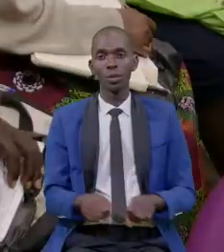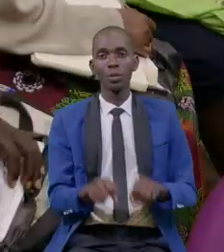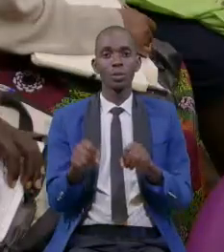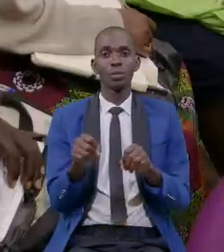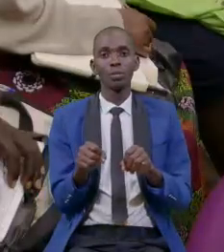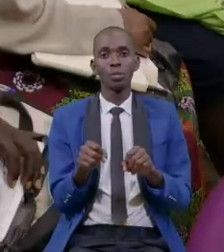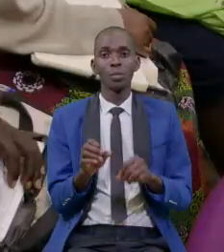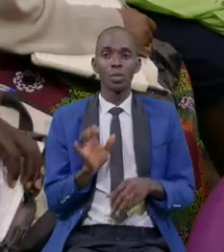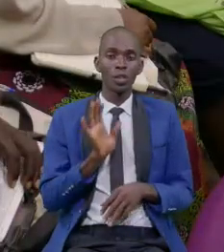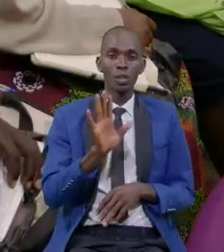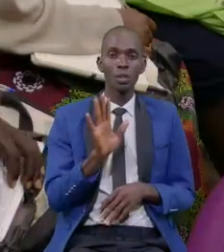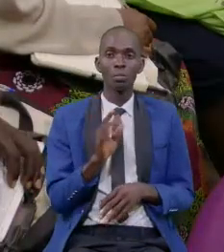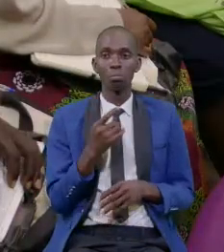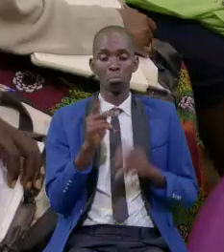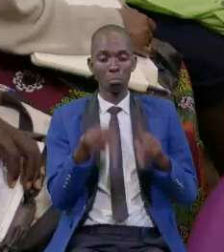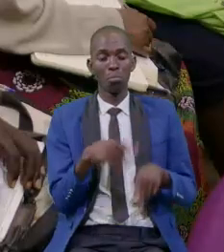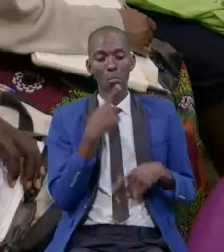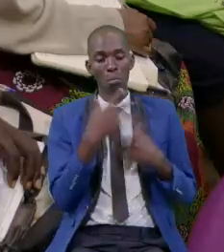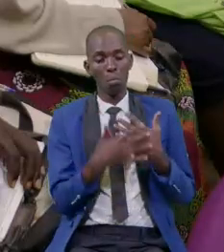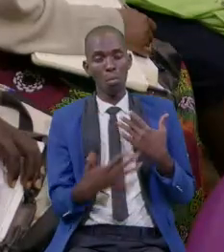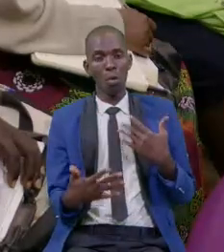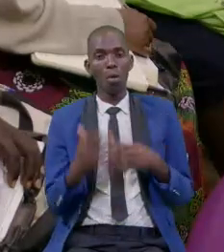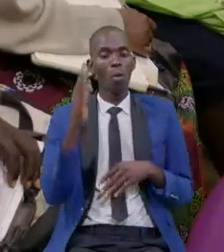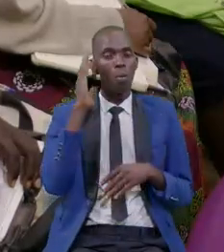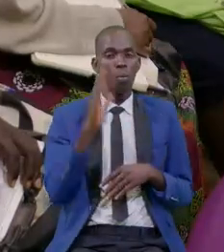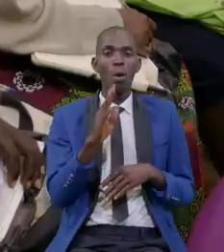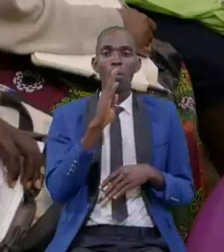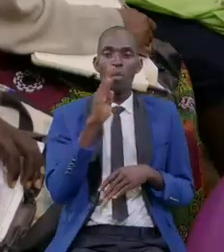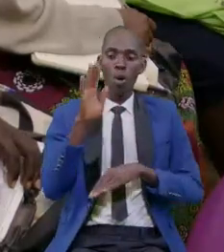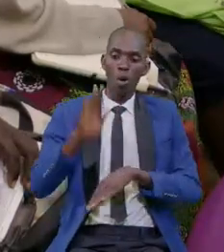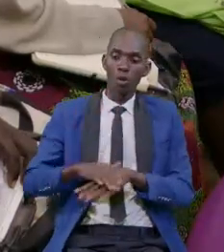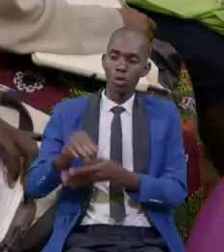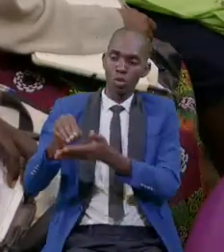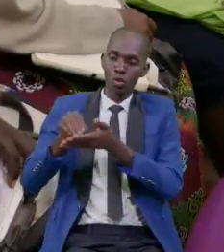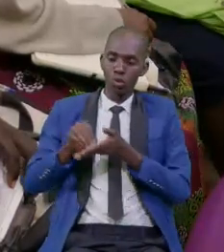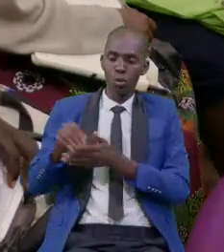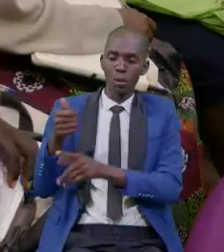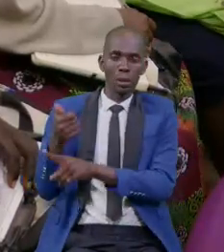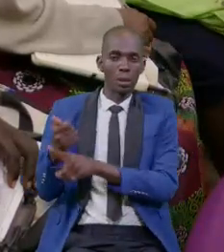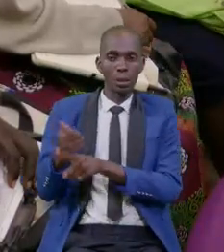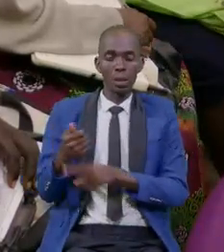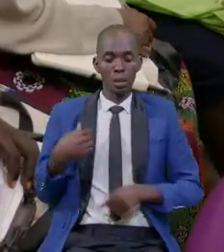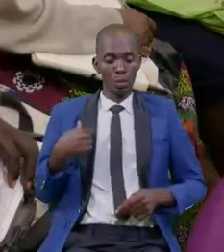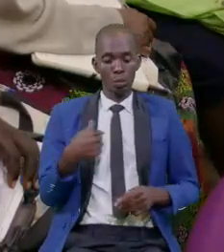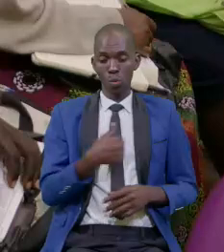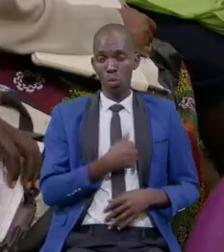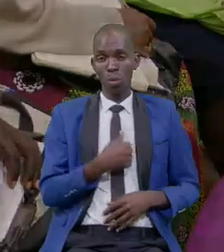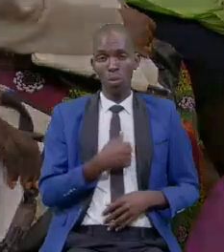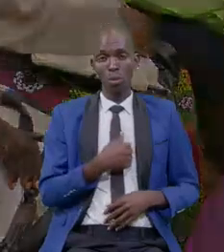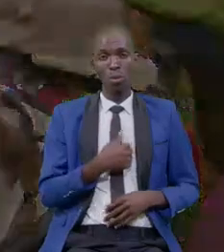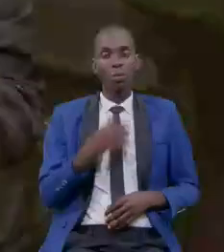his blood shall be upon his head, and we will